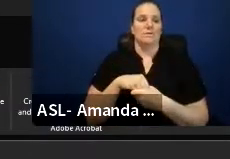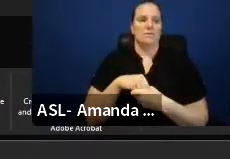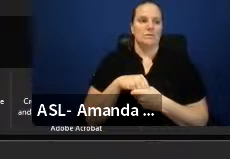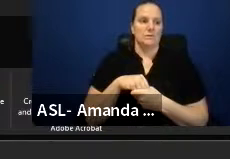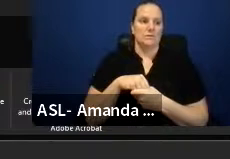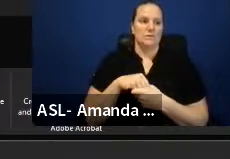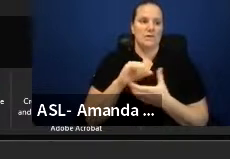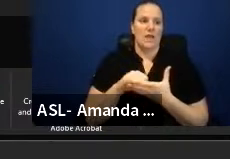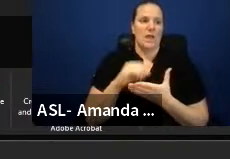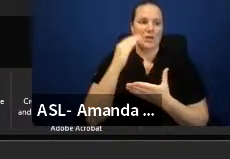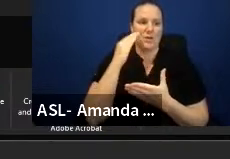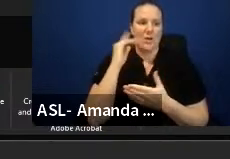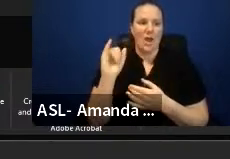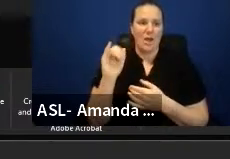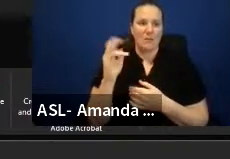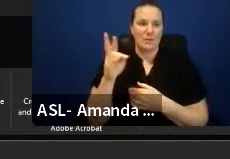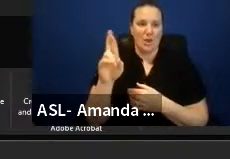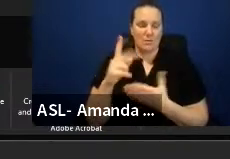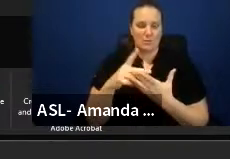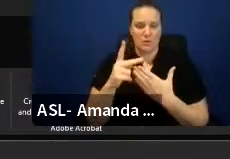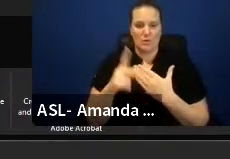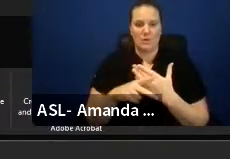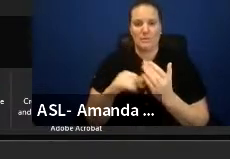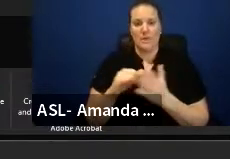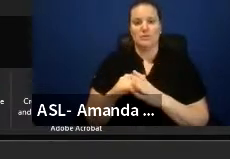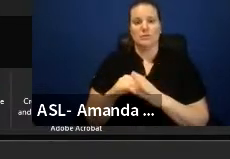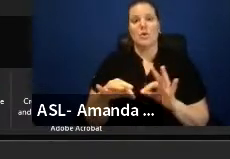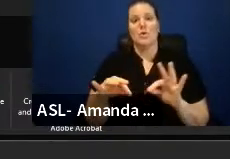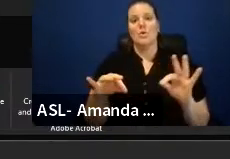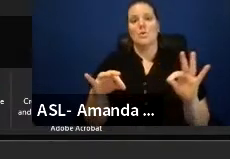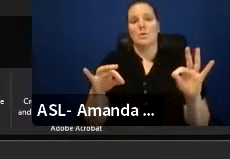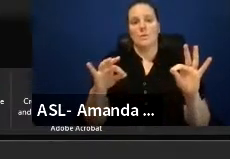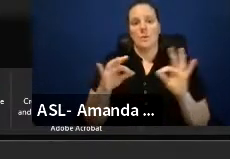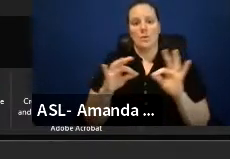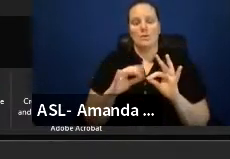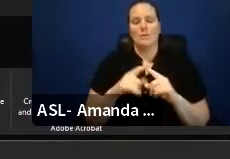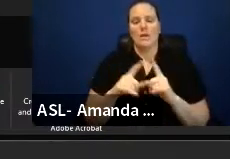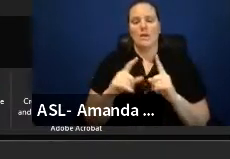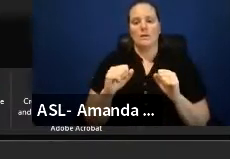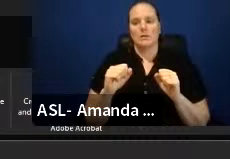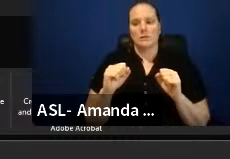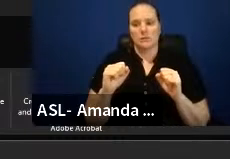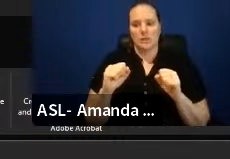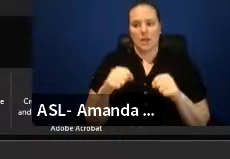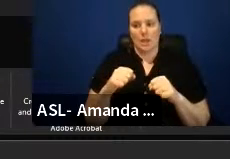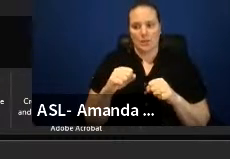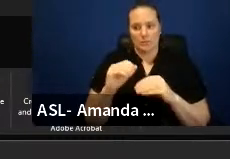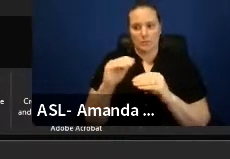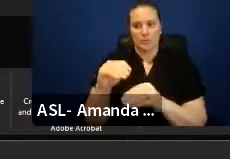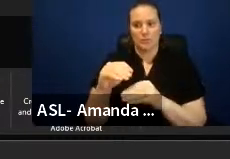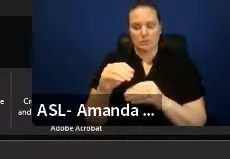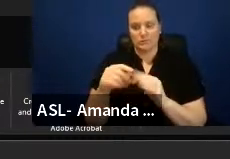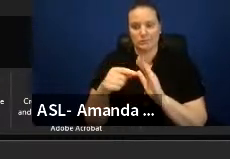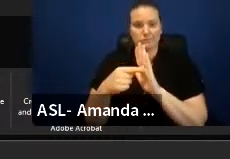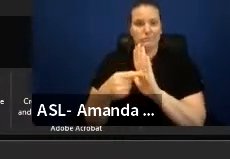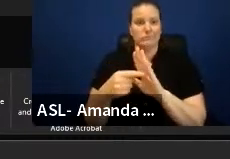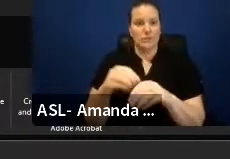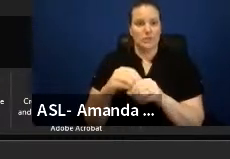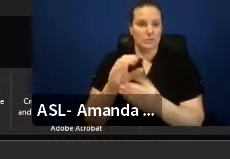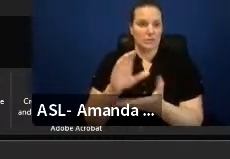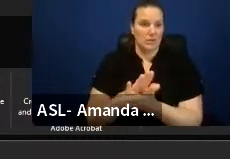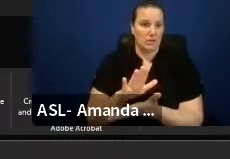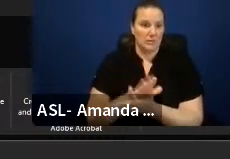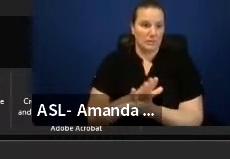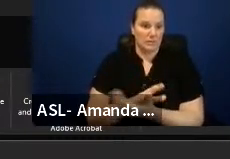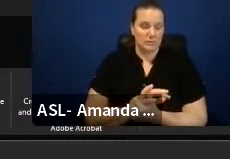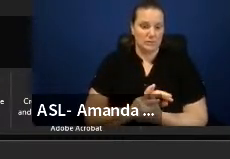for the IBR program, it's so important. But being able to put it explicitly in the documentation, I